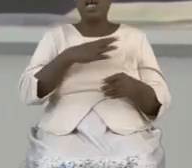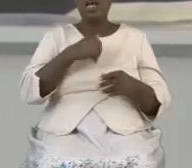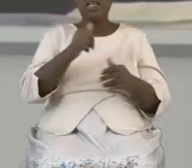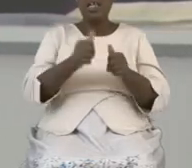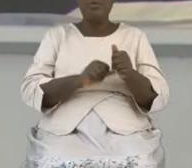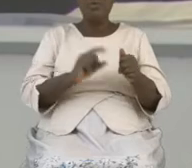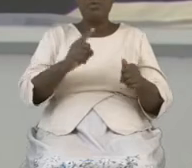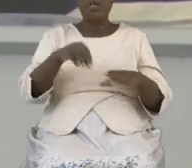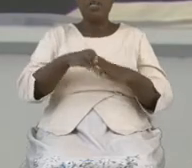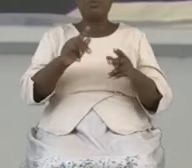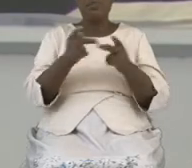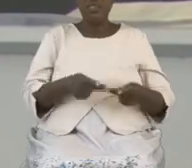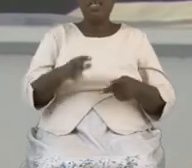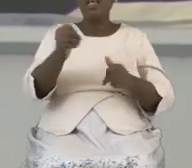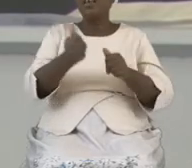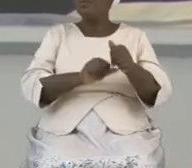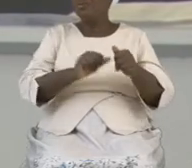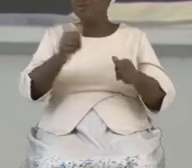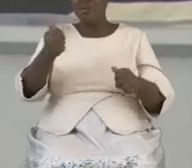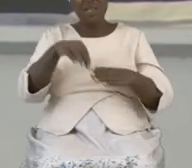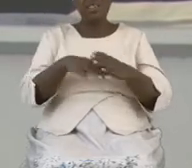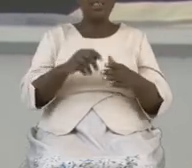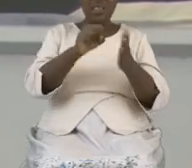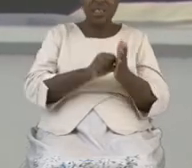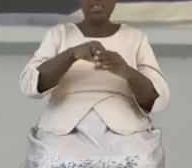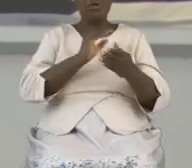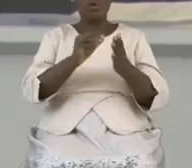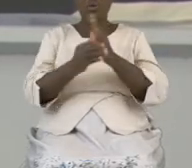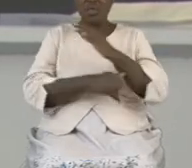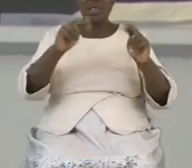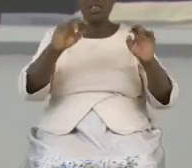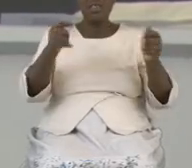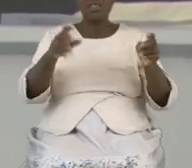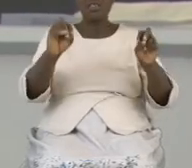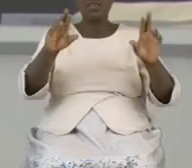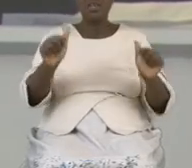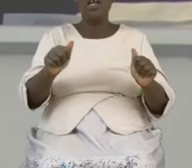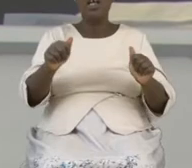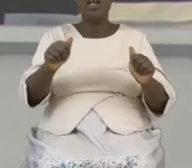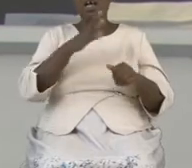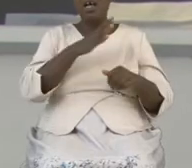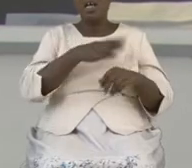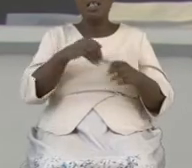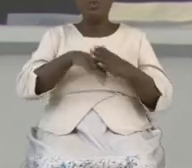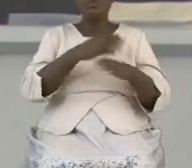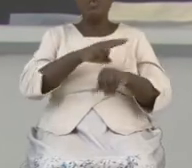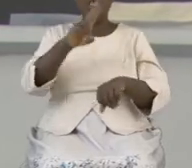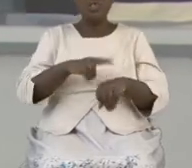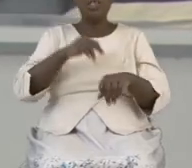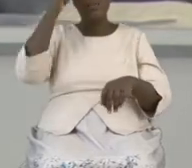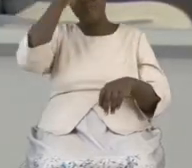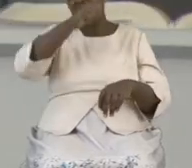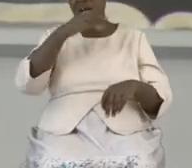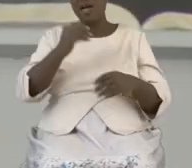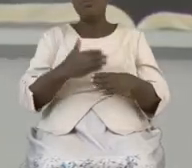every state in our country, all over in every nation in Africa and beyond Africa. Lord,